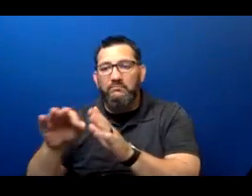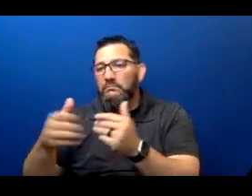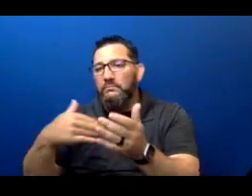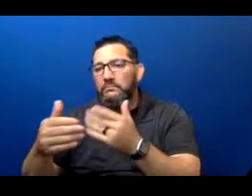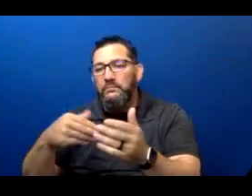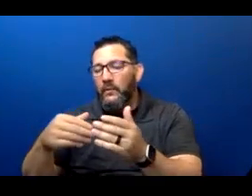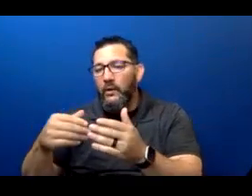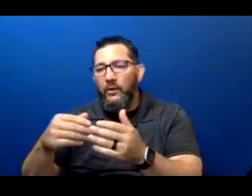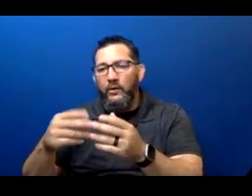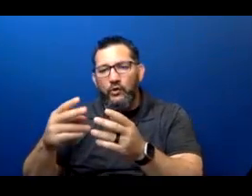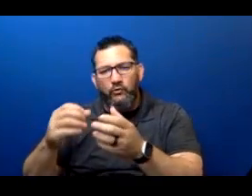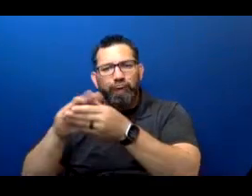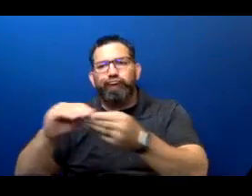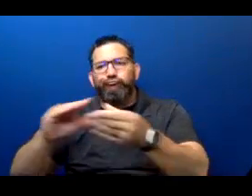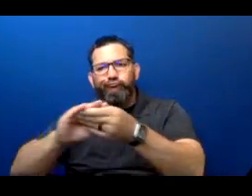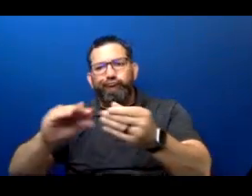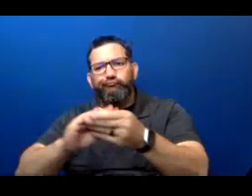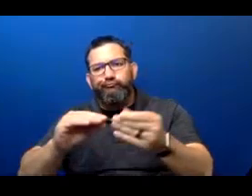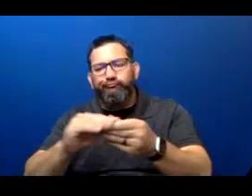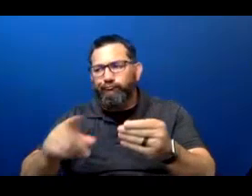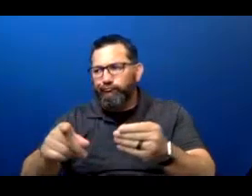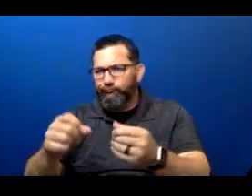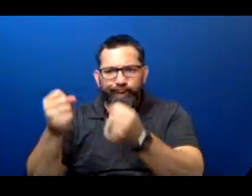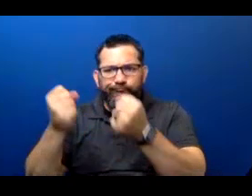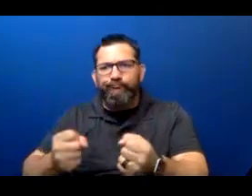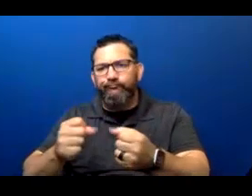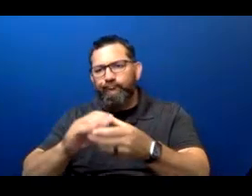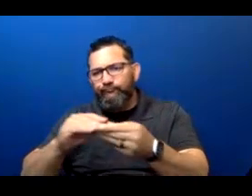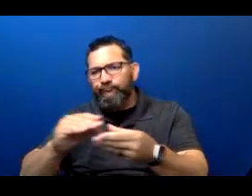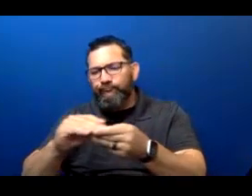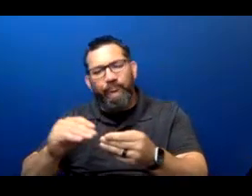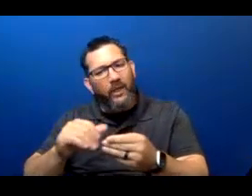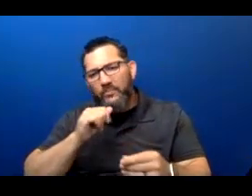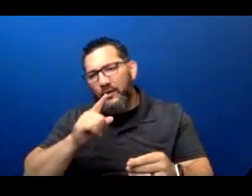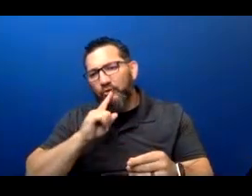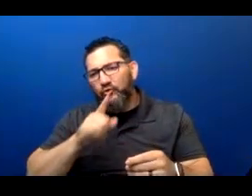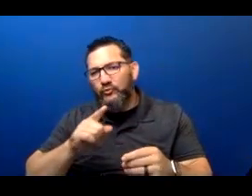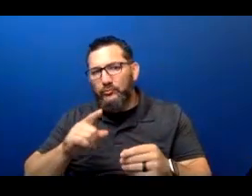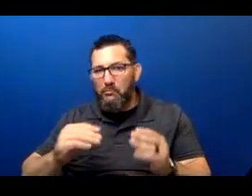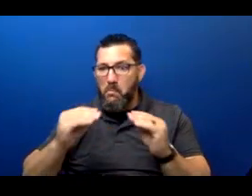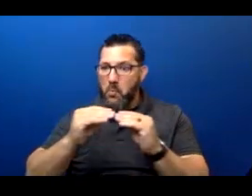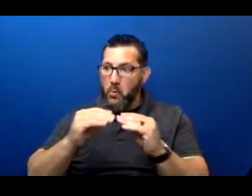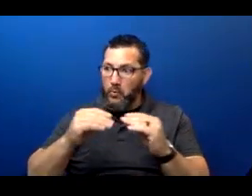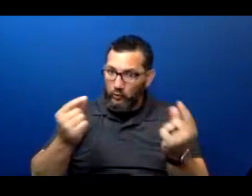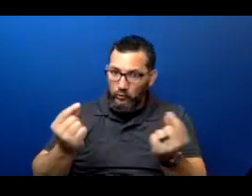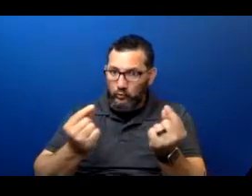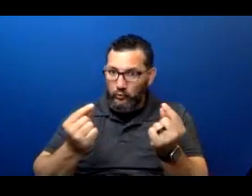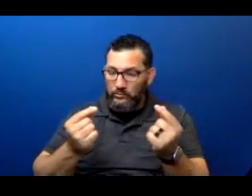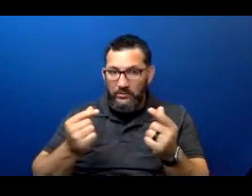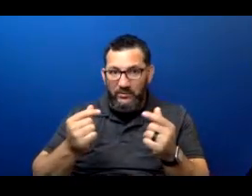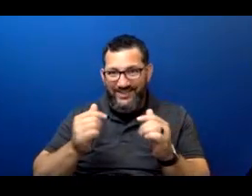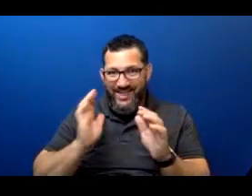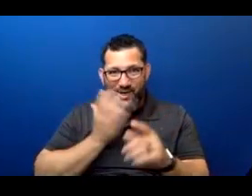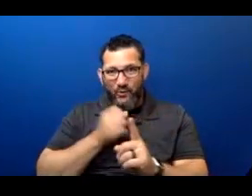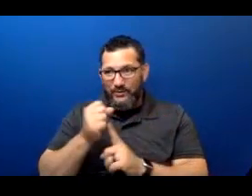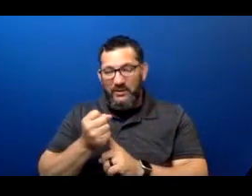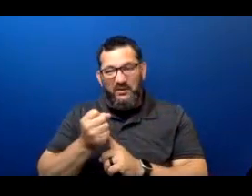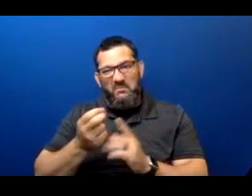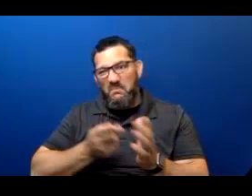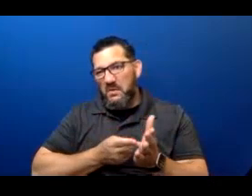have been very vocal. I'm not sure how much more could have been done under the circumstances, to be